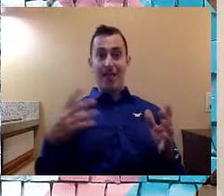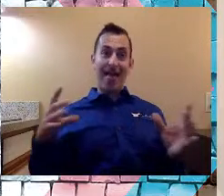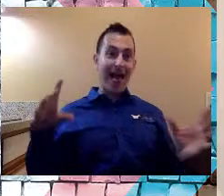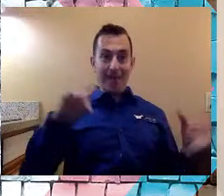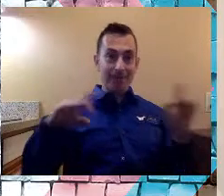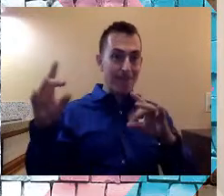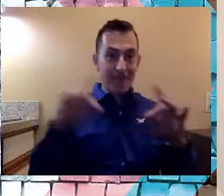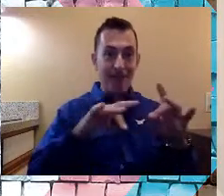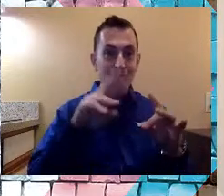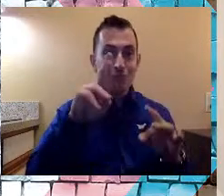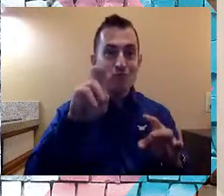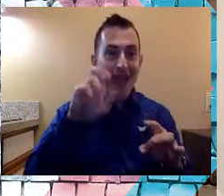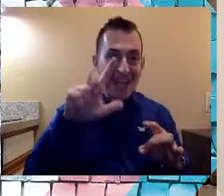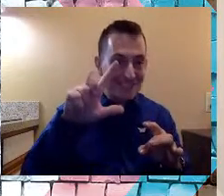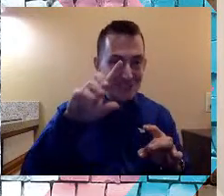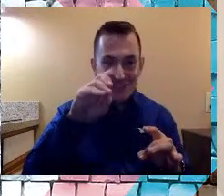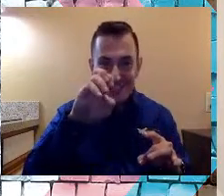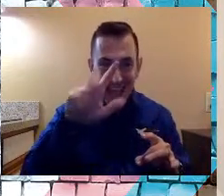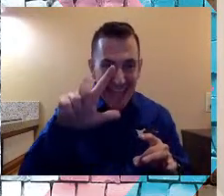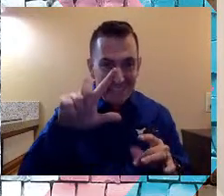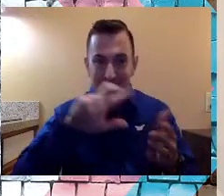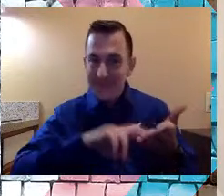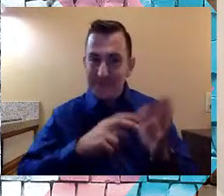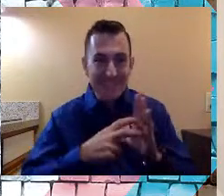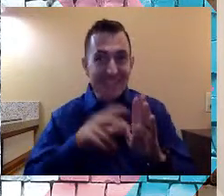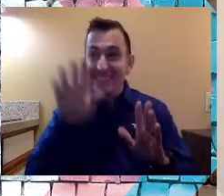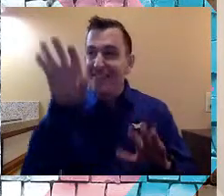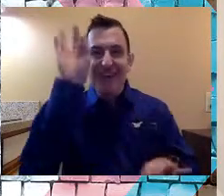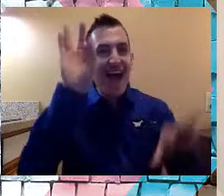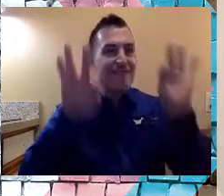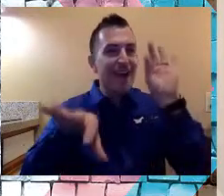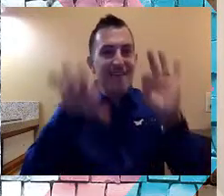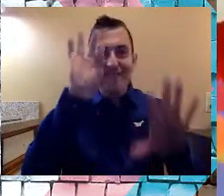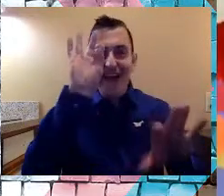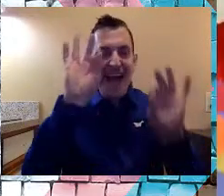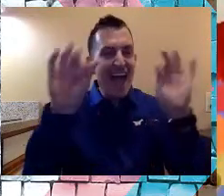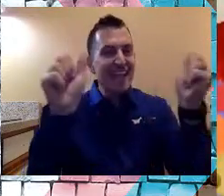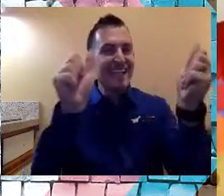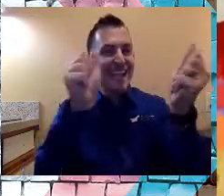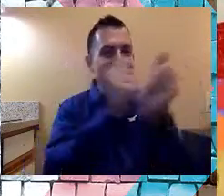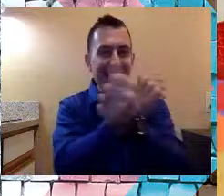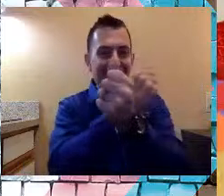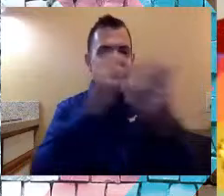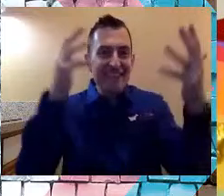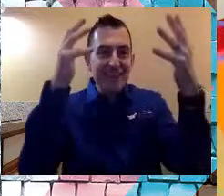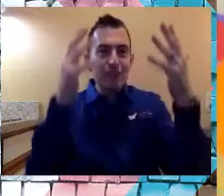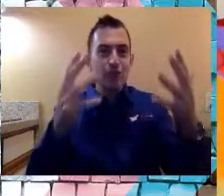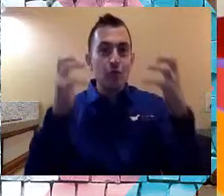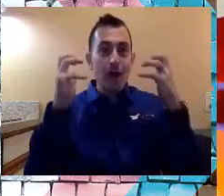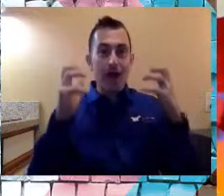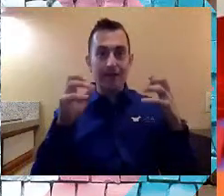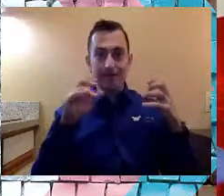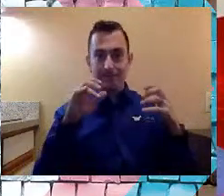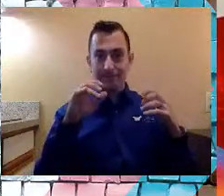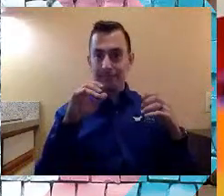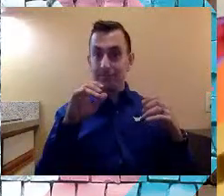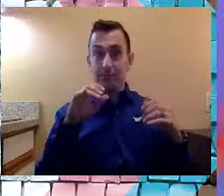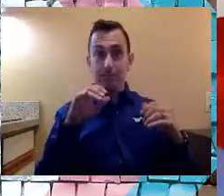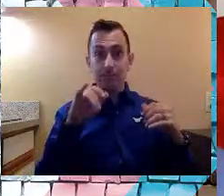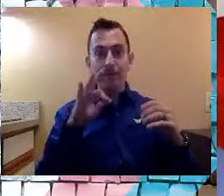that you can glue on. And then if you want to define your rainbow a little bit, I'm gonna show